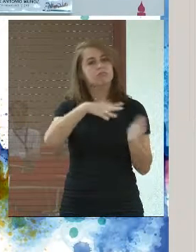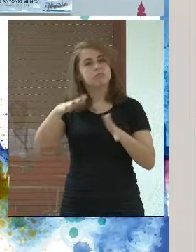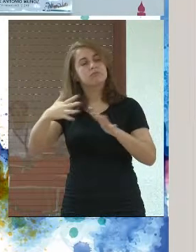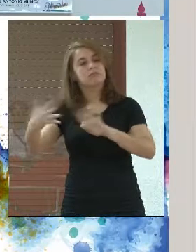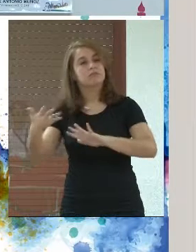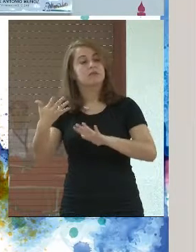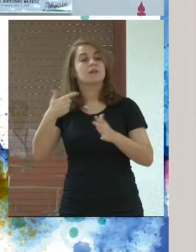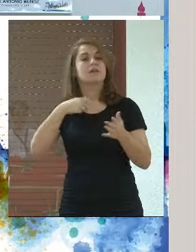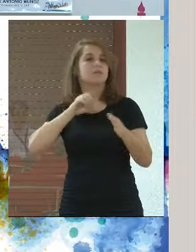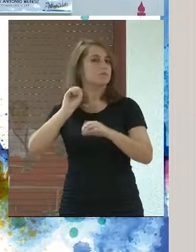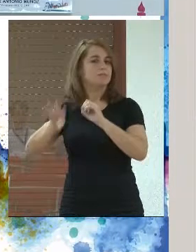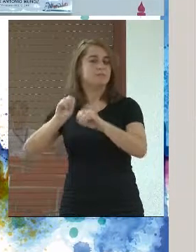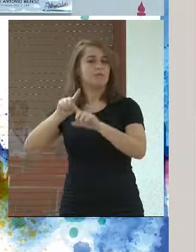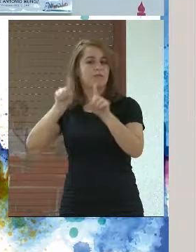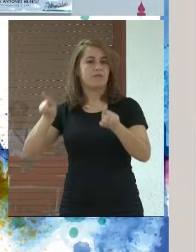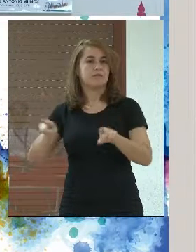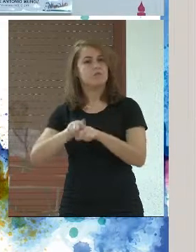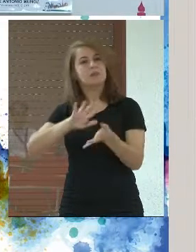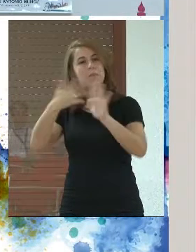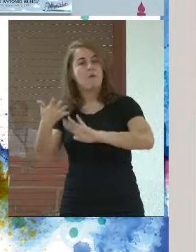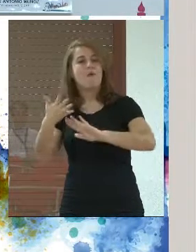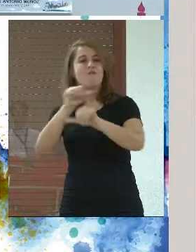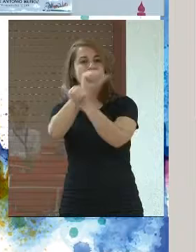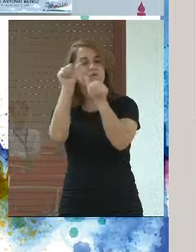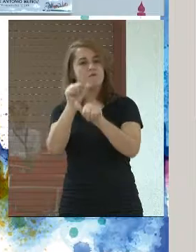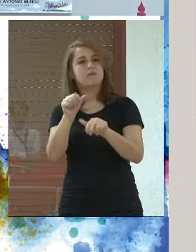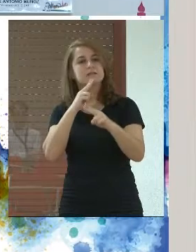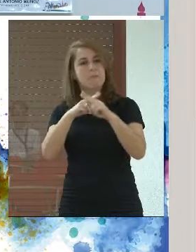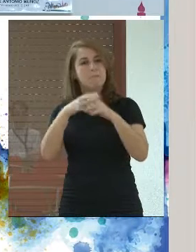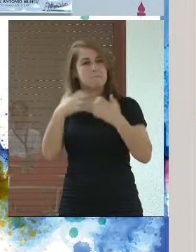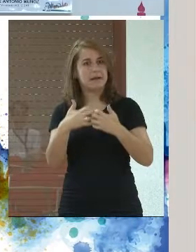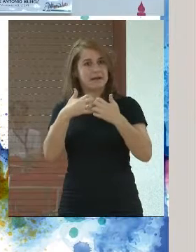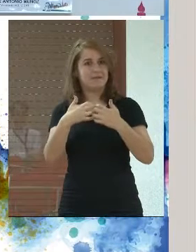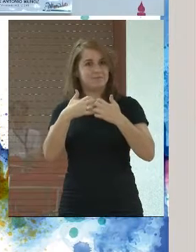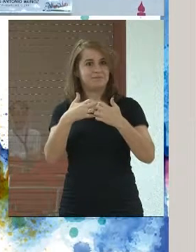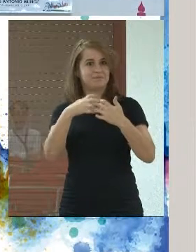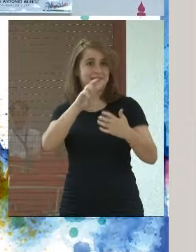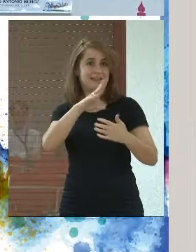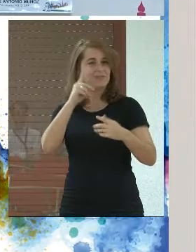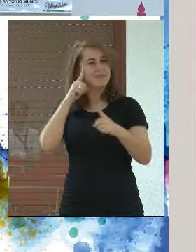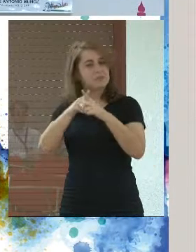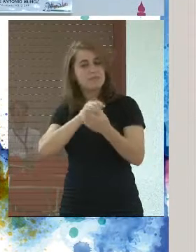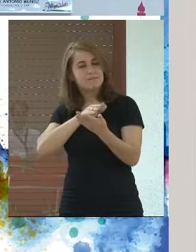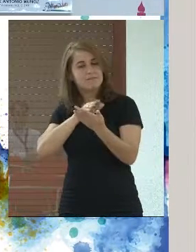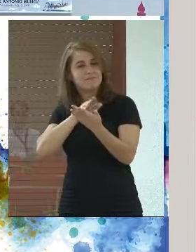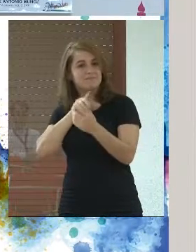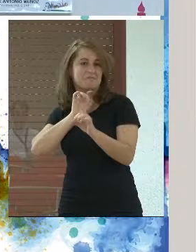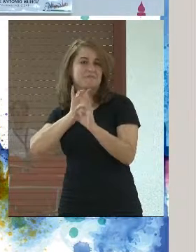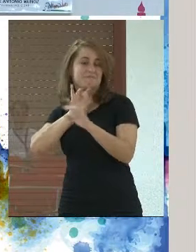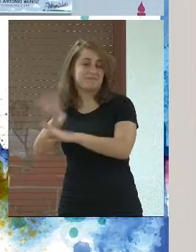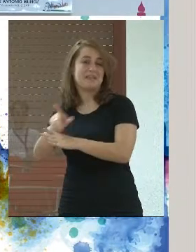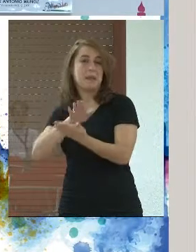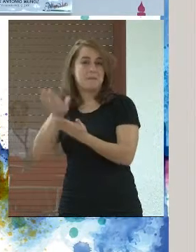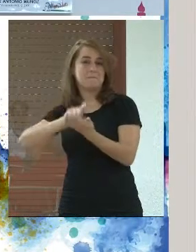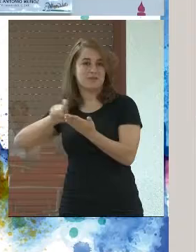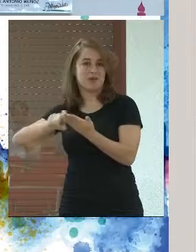And with after exporting this, it will process all of the data, and it will put it in a format that